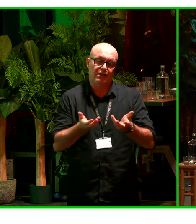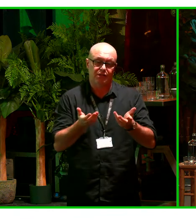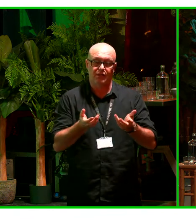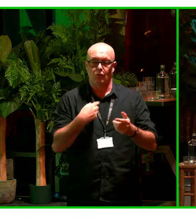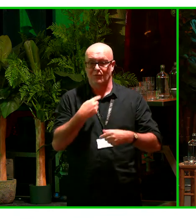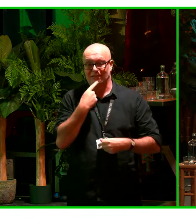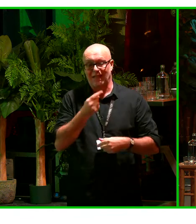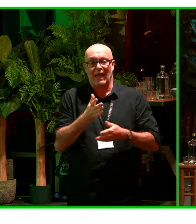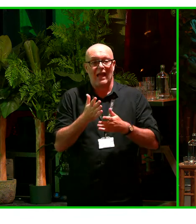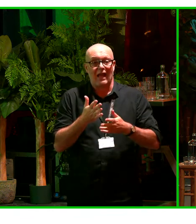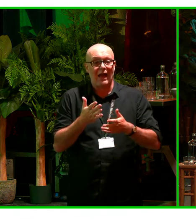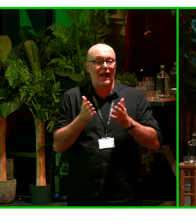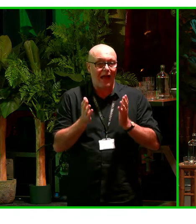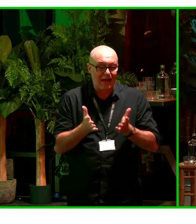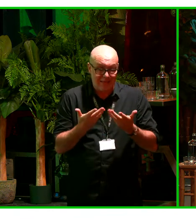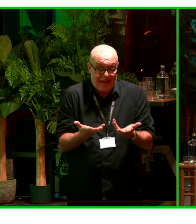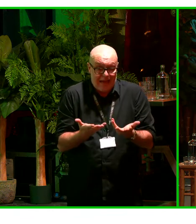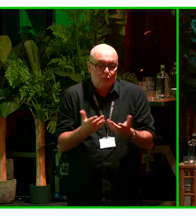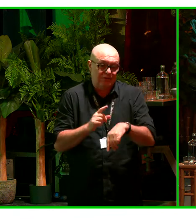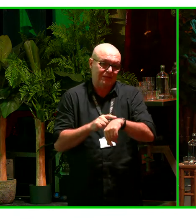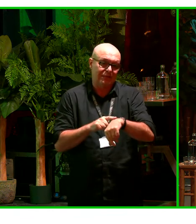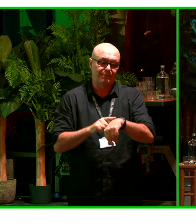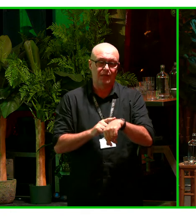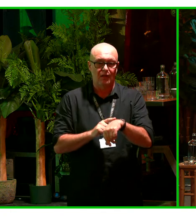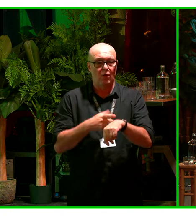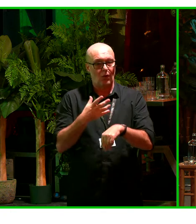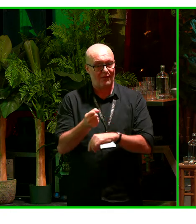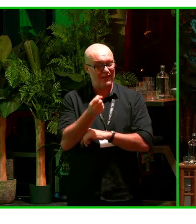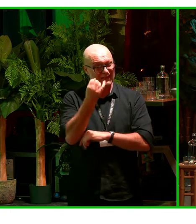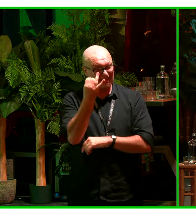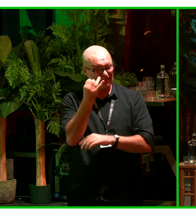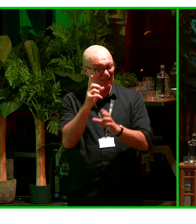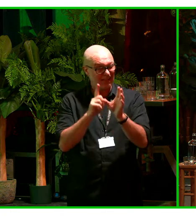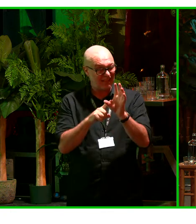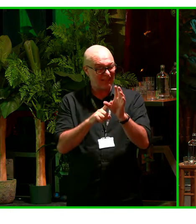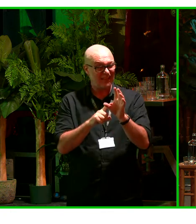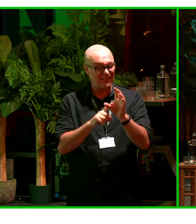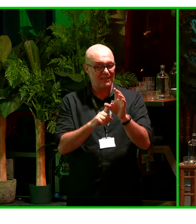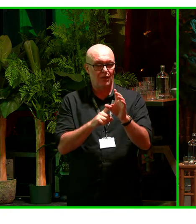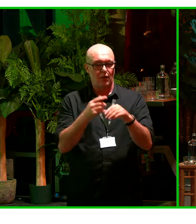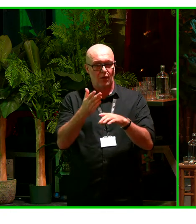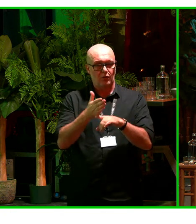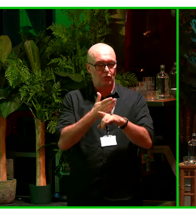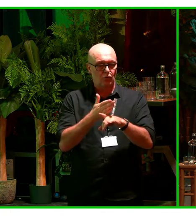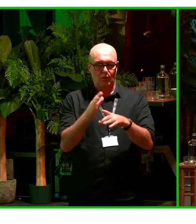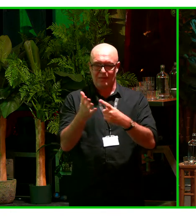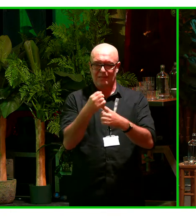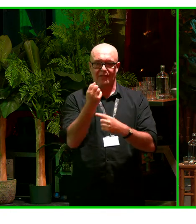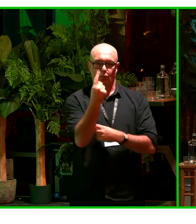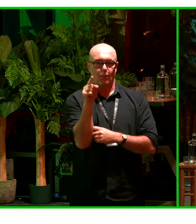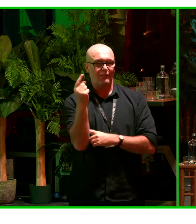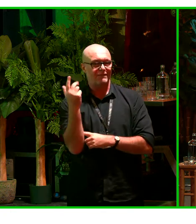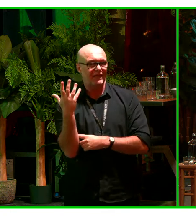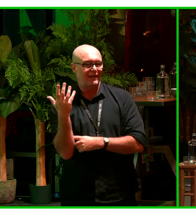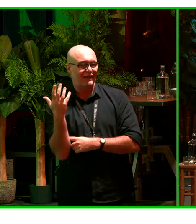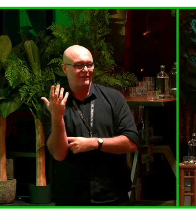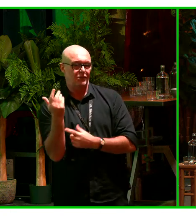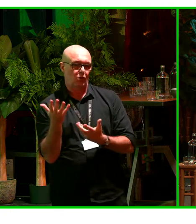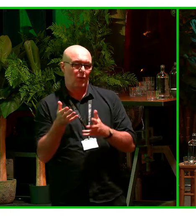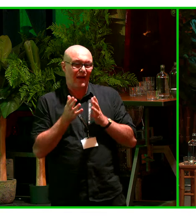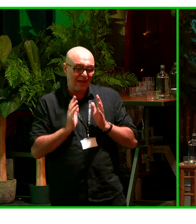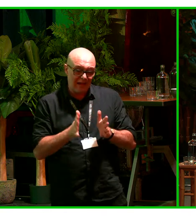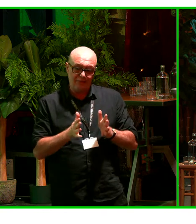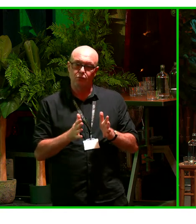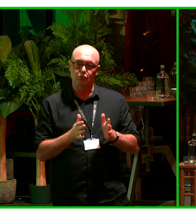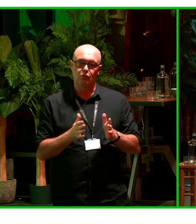now. We have 7 years until the carbon budget for 1.5 degrees Celsius is exhausted. So we need to act now. And the